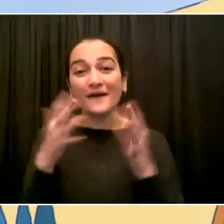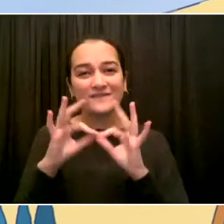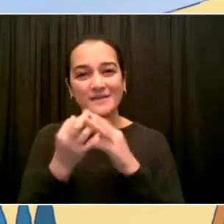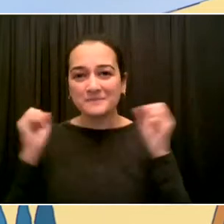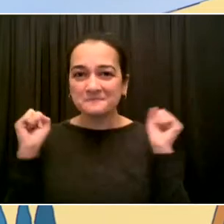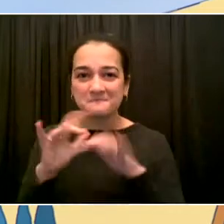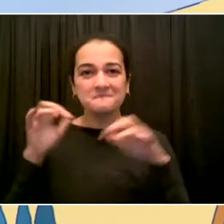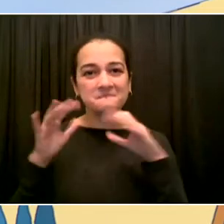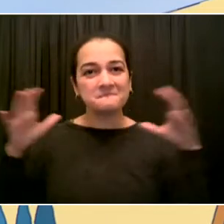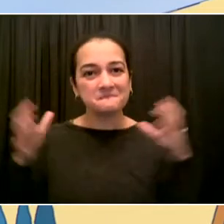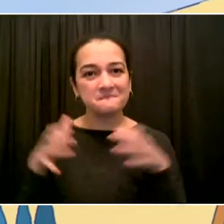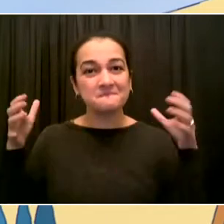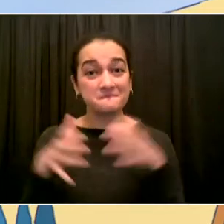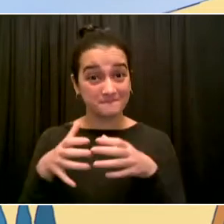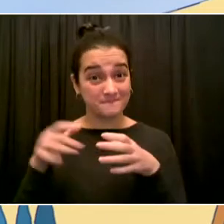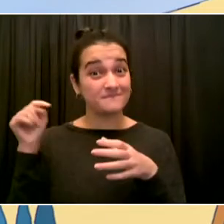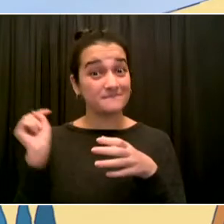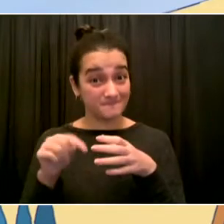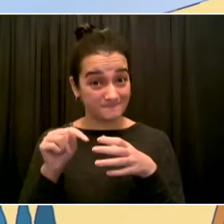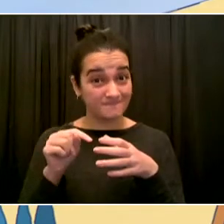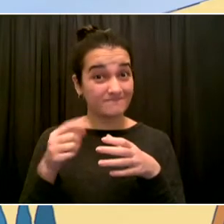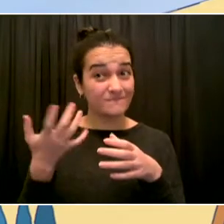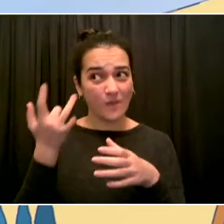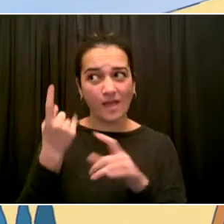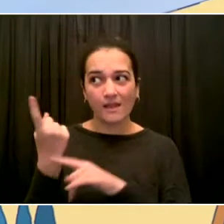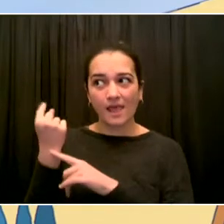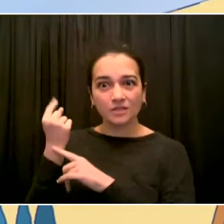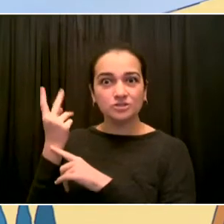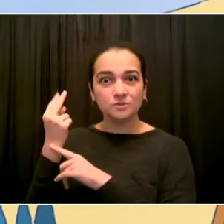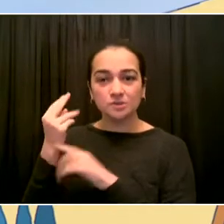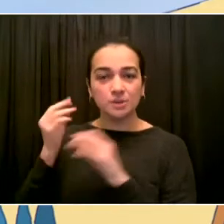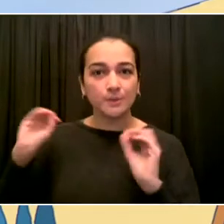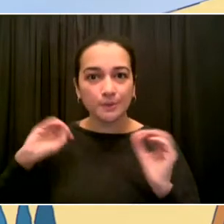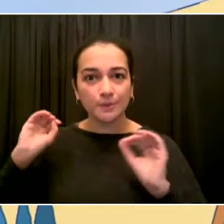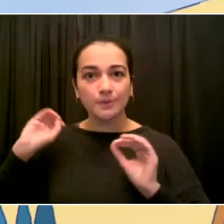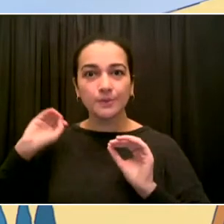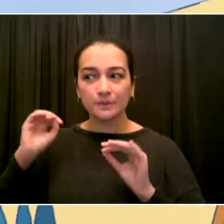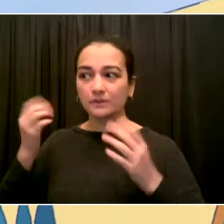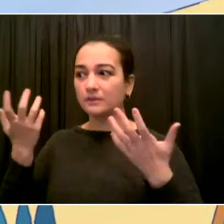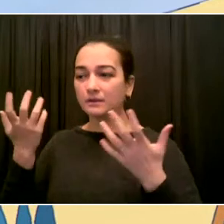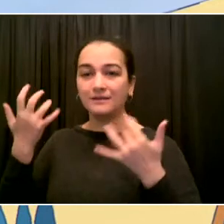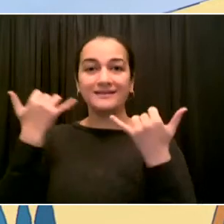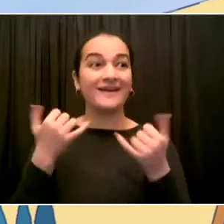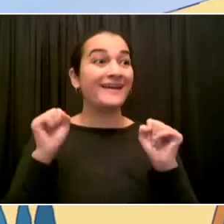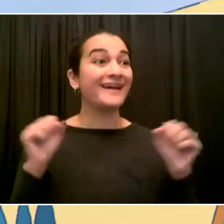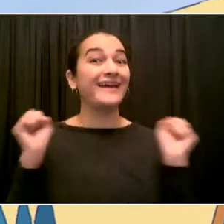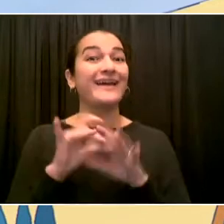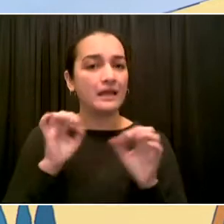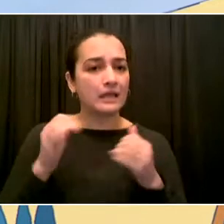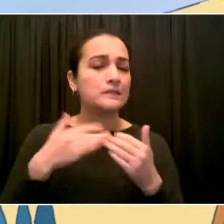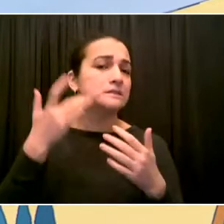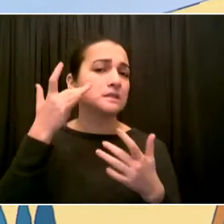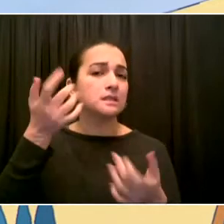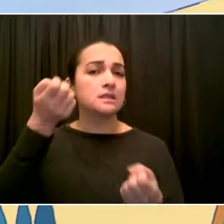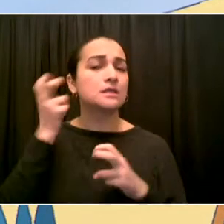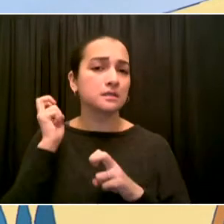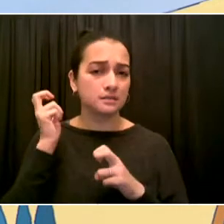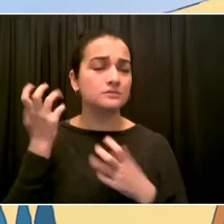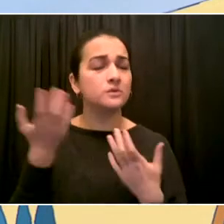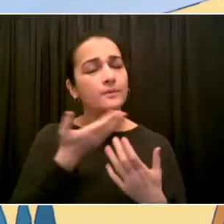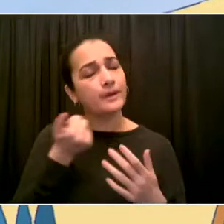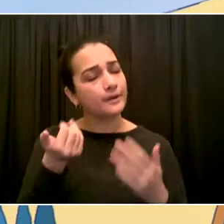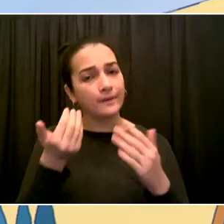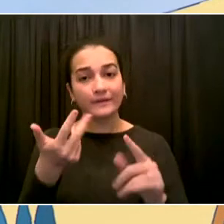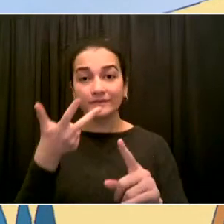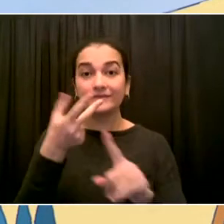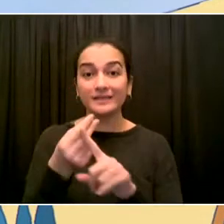Okay, everyone. Now, let's talk about new vaccinations for the youngest New Yorkers. We really want to keep them